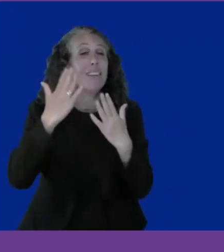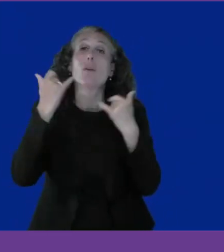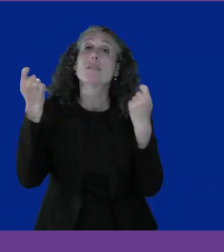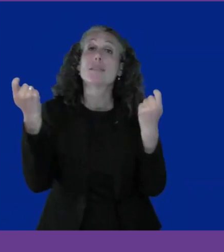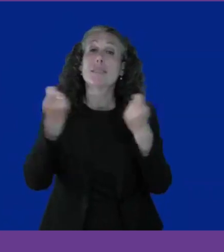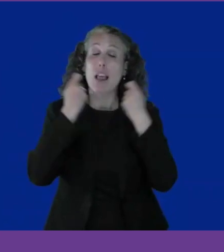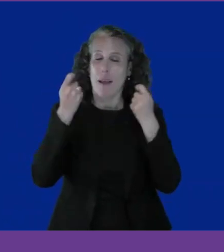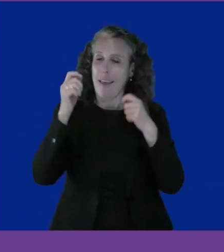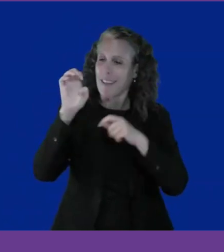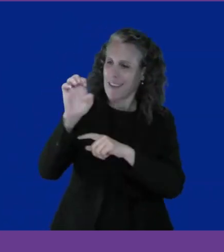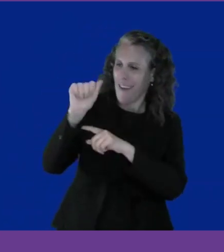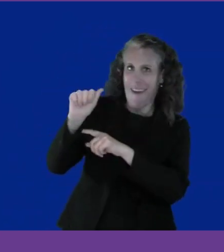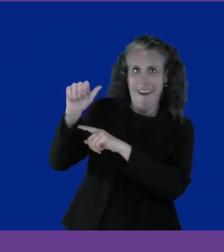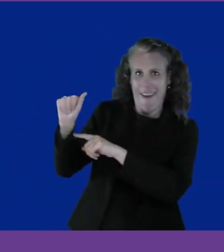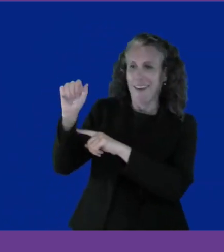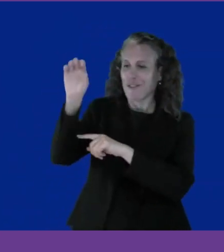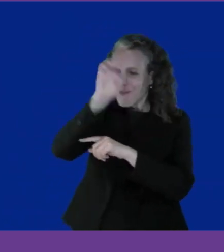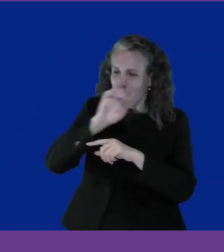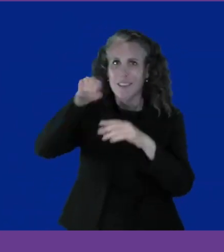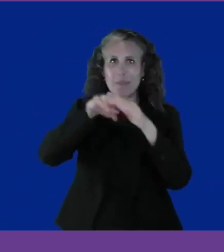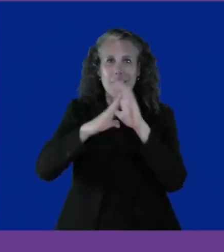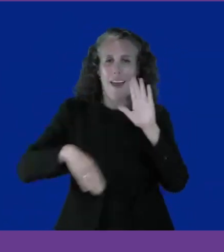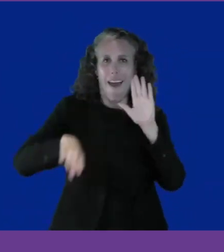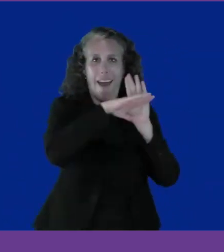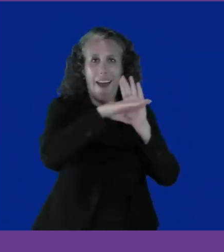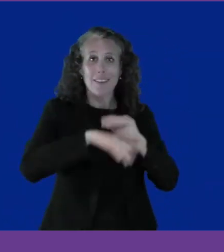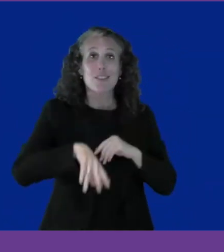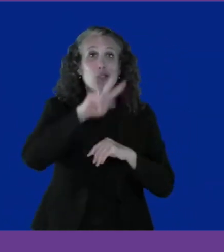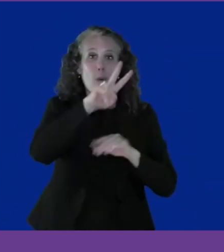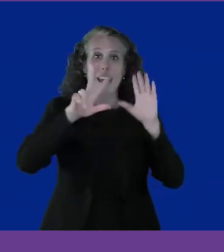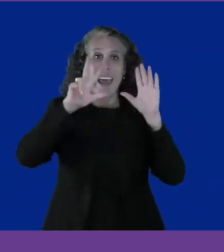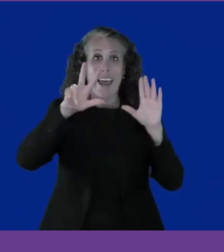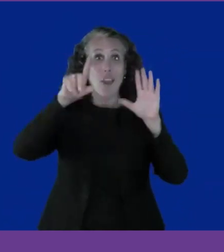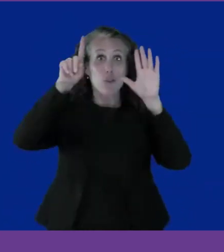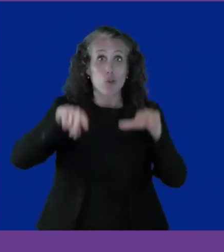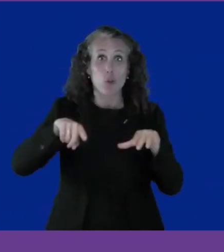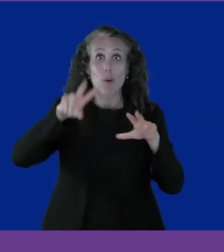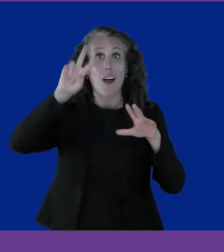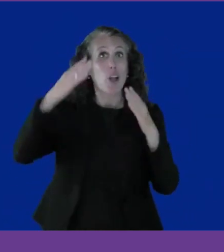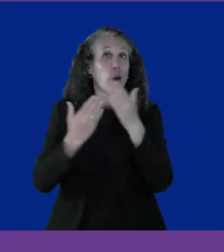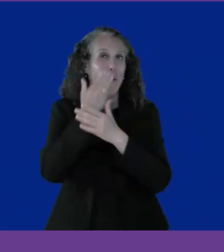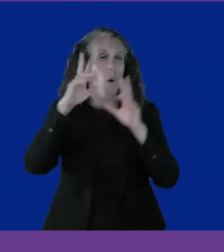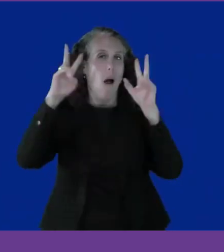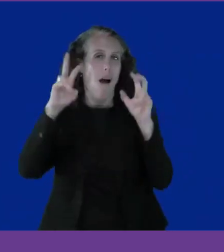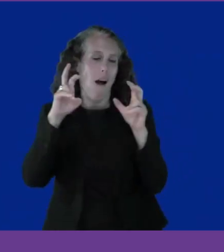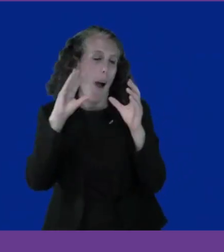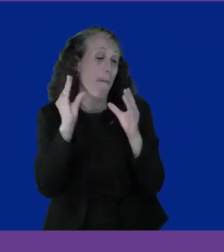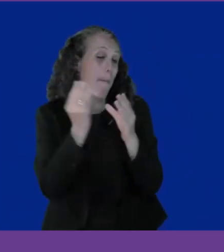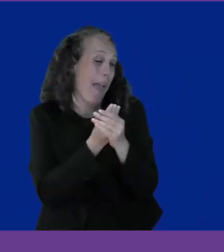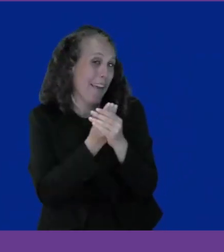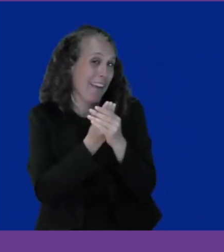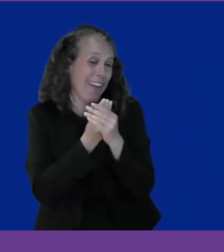European Accessibility Act. The 28th of June will be a new bank holiday for the accessibility field,